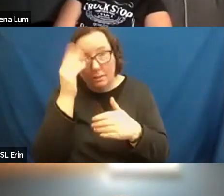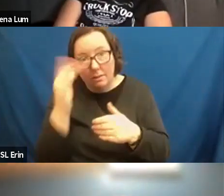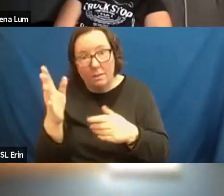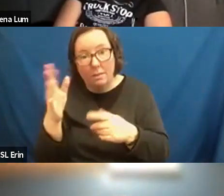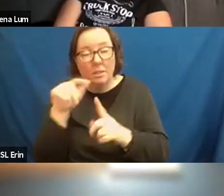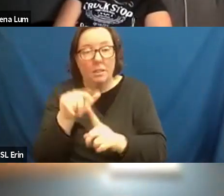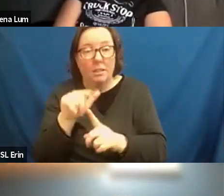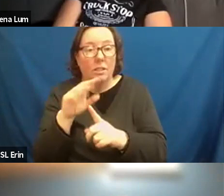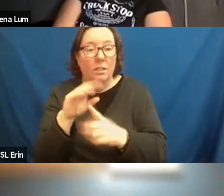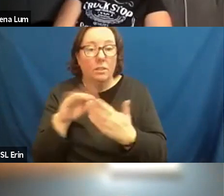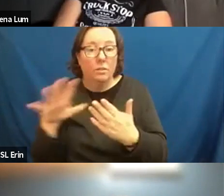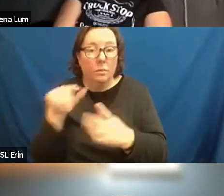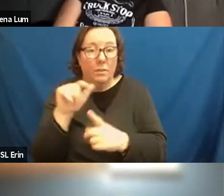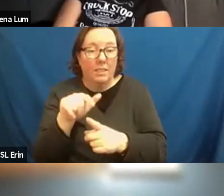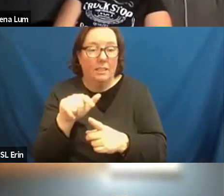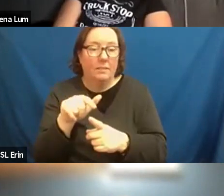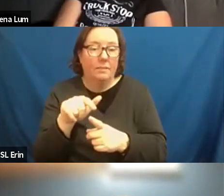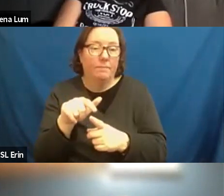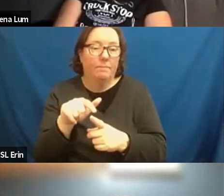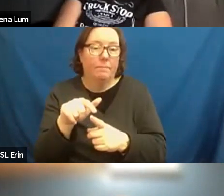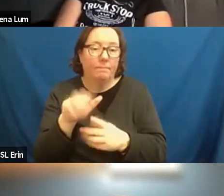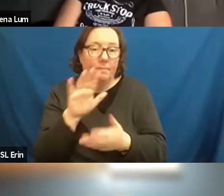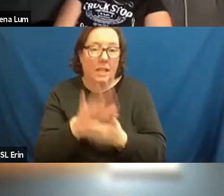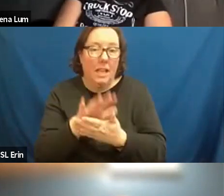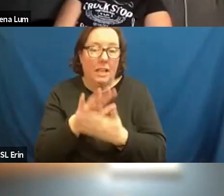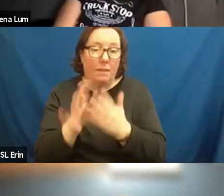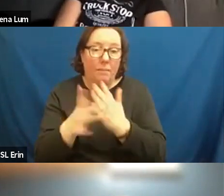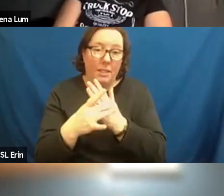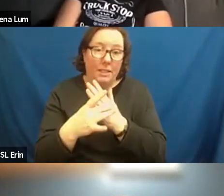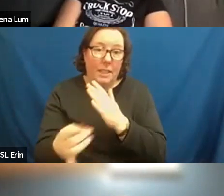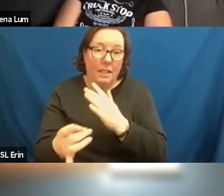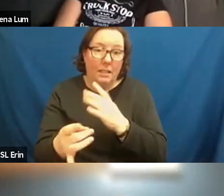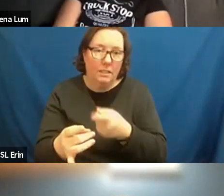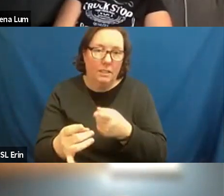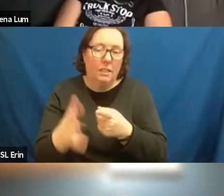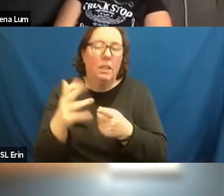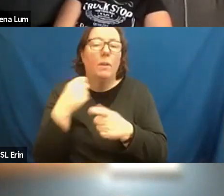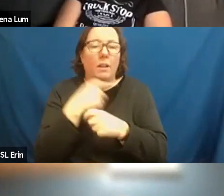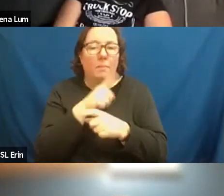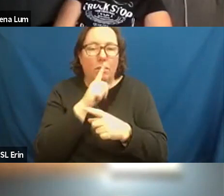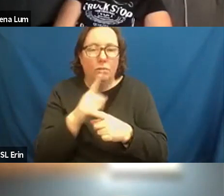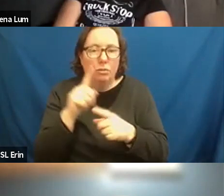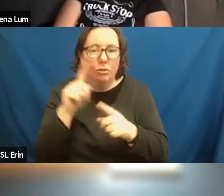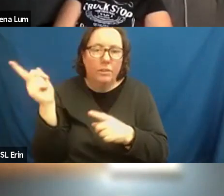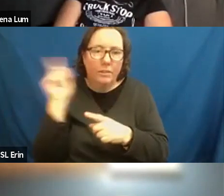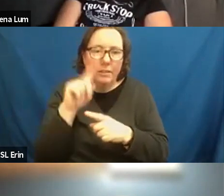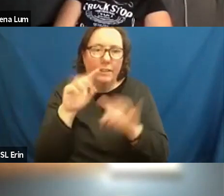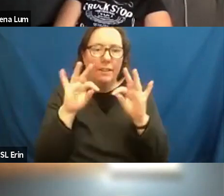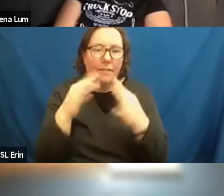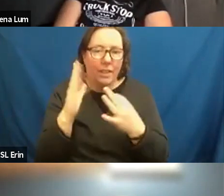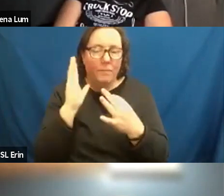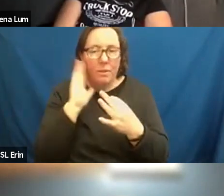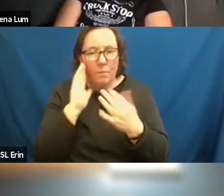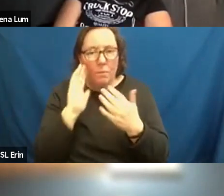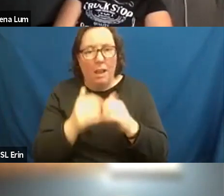student is academically talented, they want to make sure that people